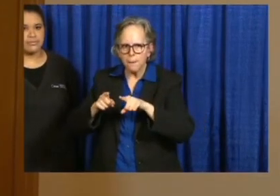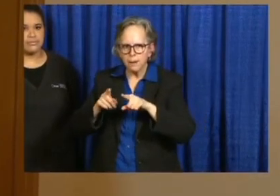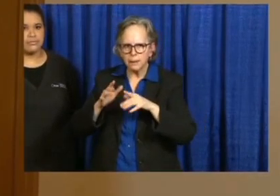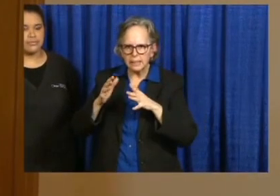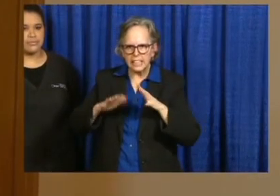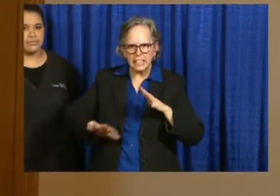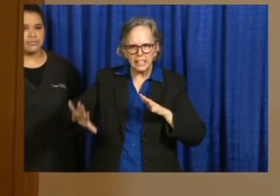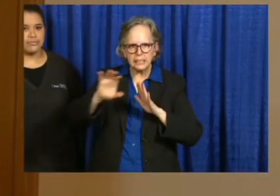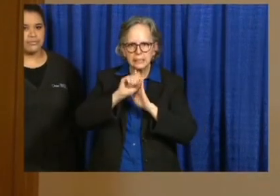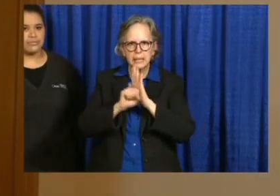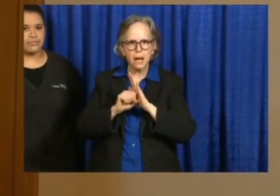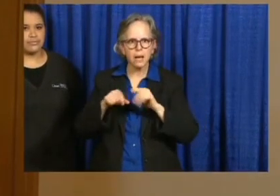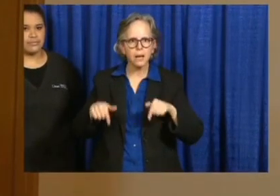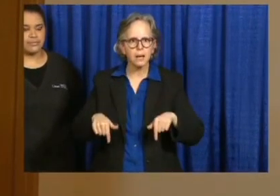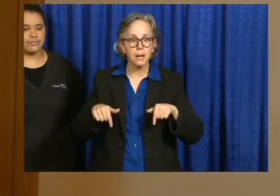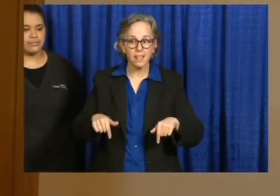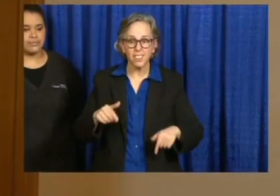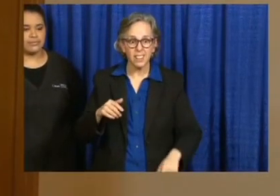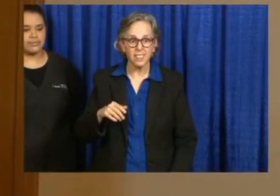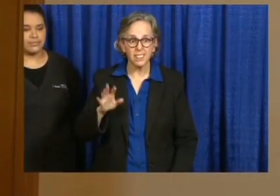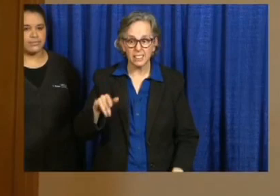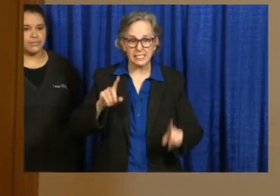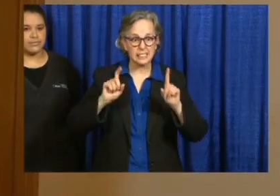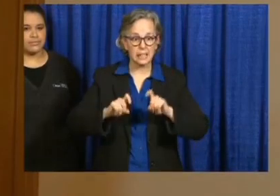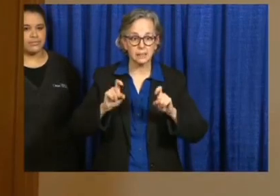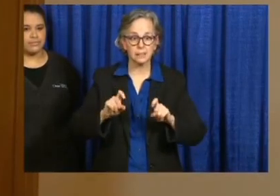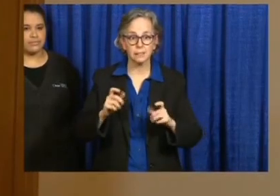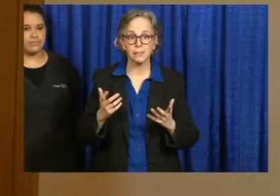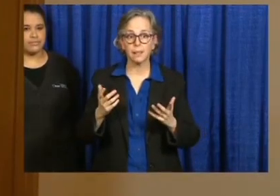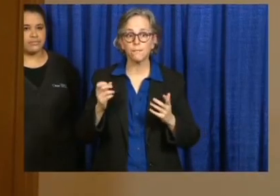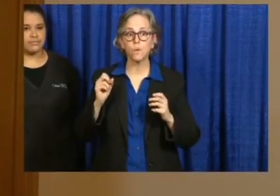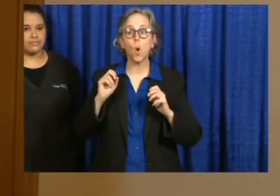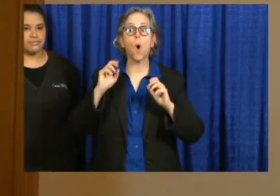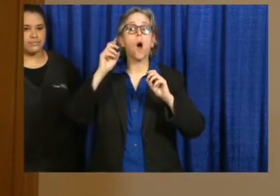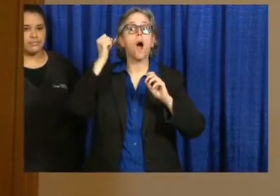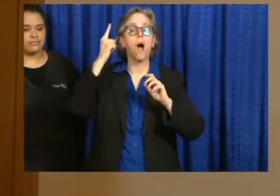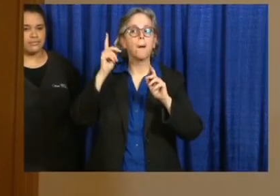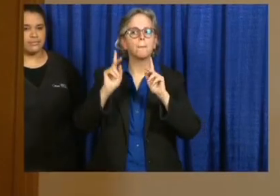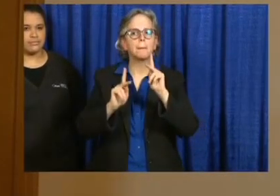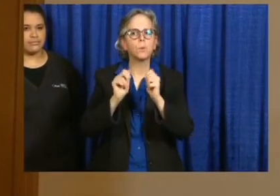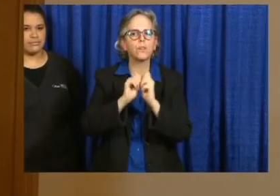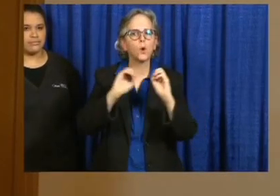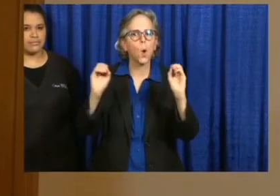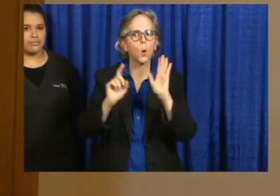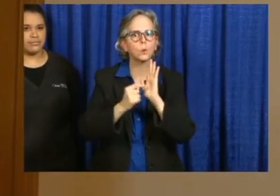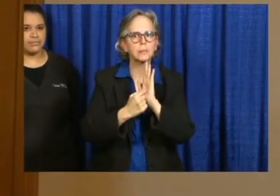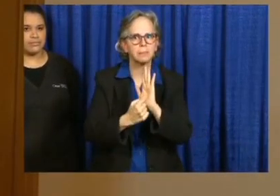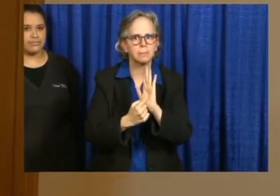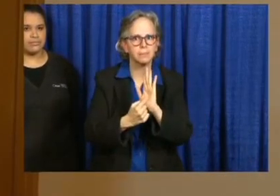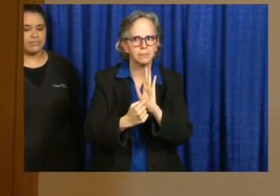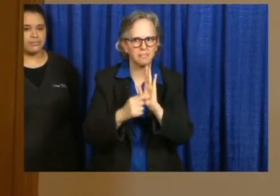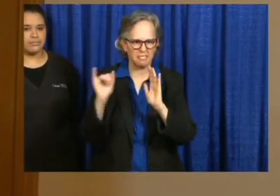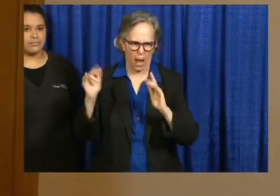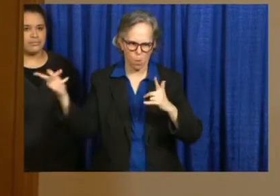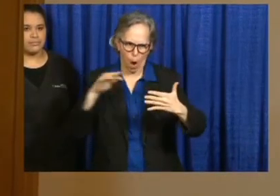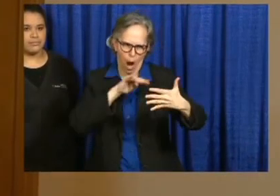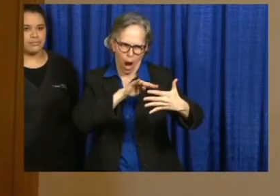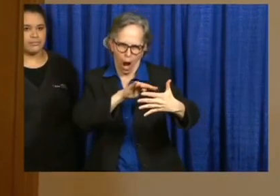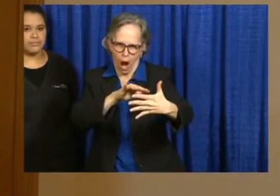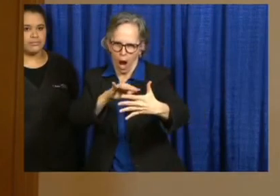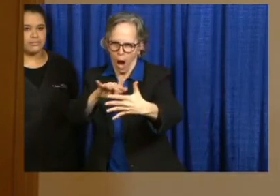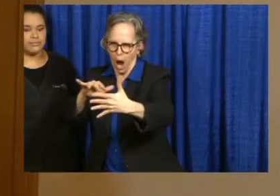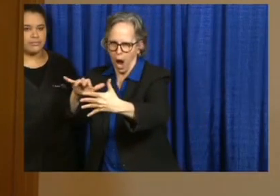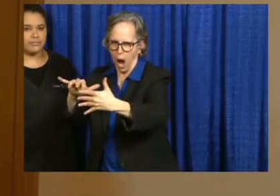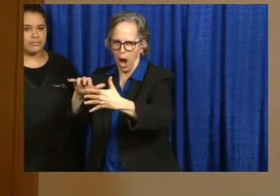on asymptomatic people and other folks that are mildly ill. Right now, all our bandwidth on contact tracing is again